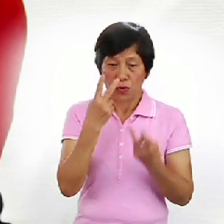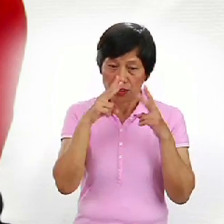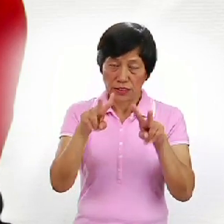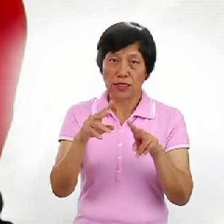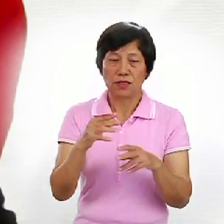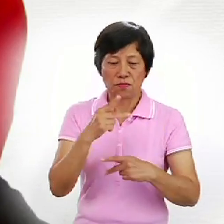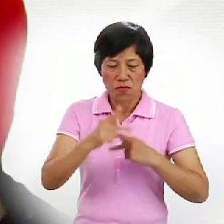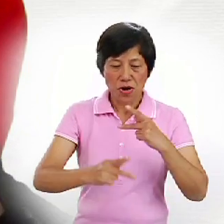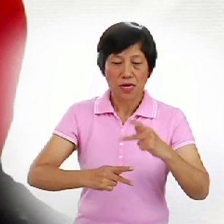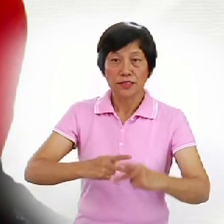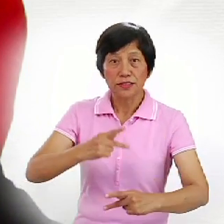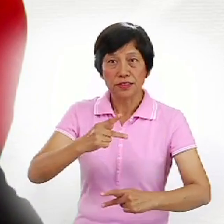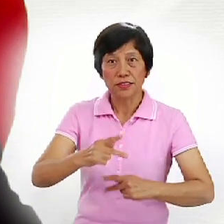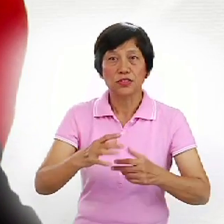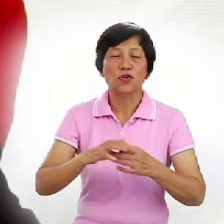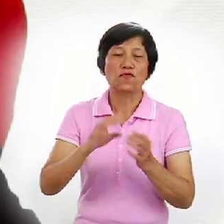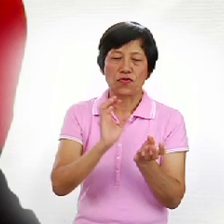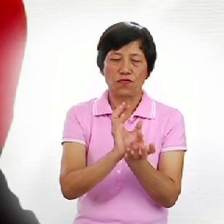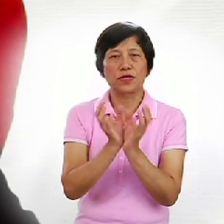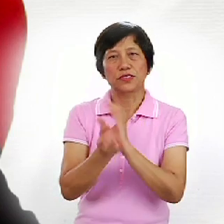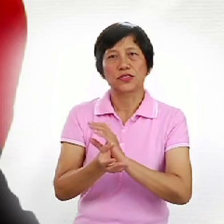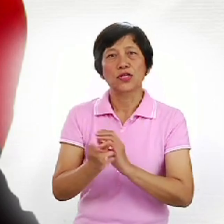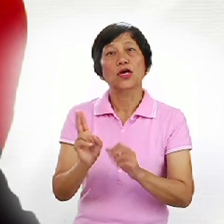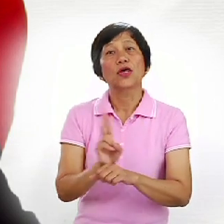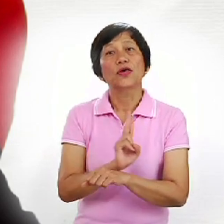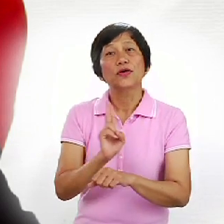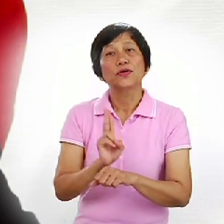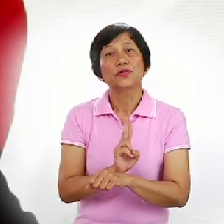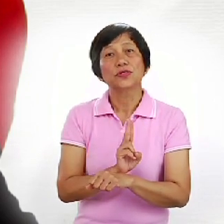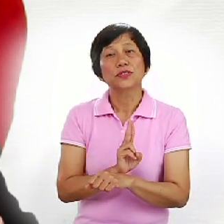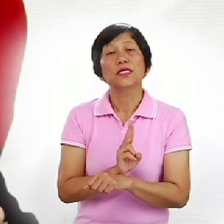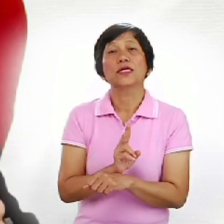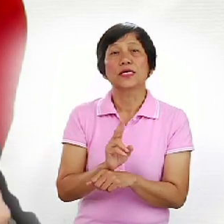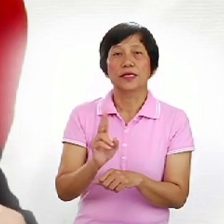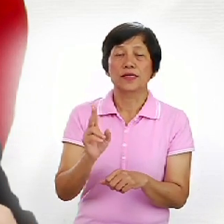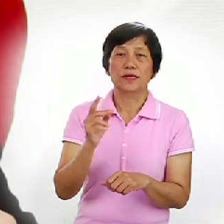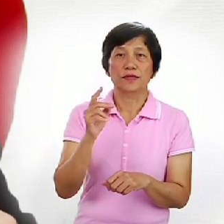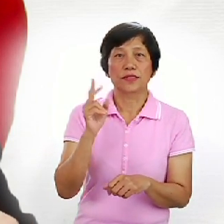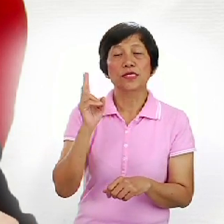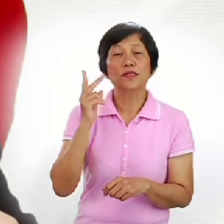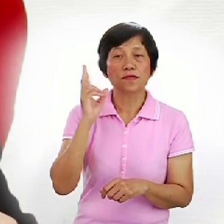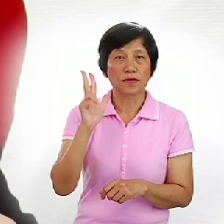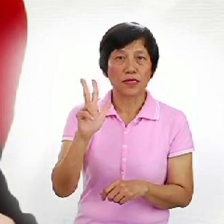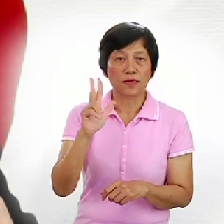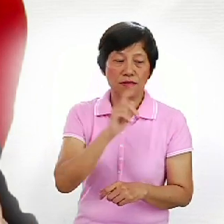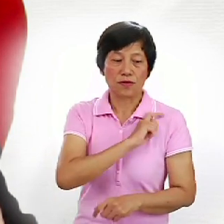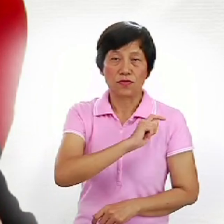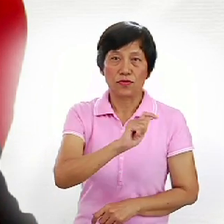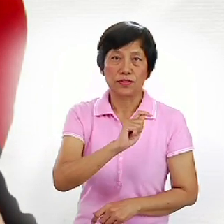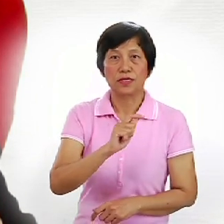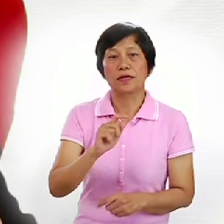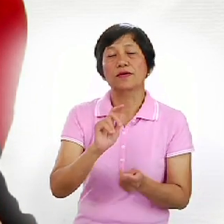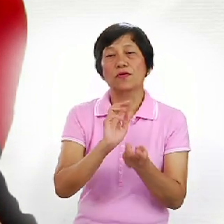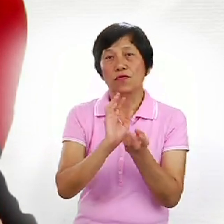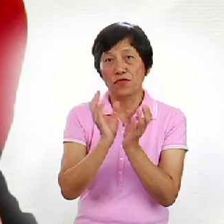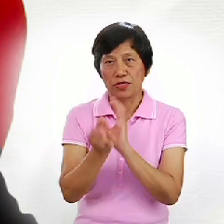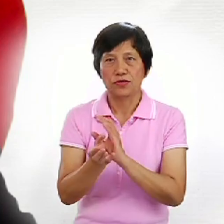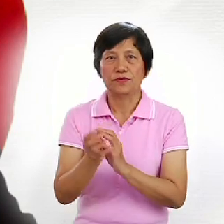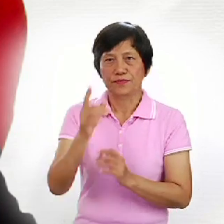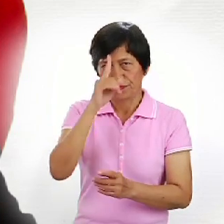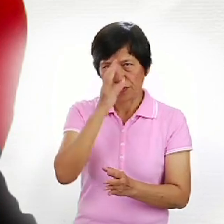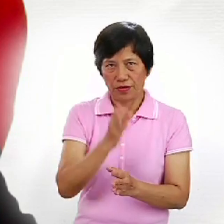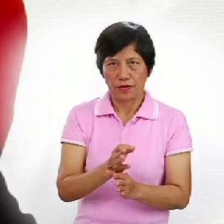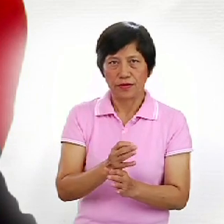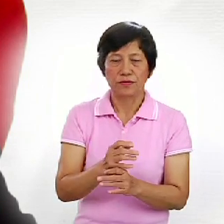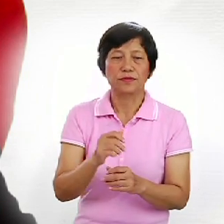conversion using the three theological virtues. Faith, which enables us, by